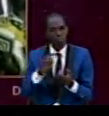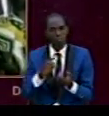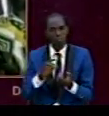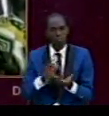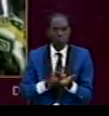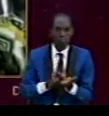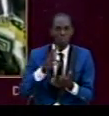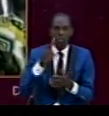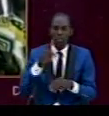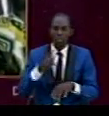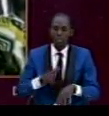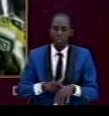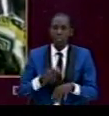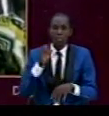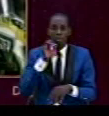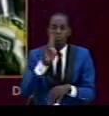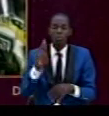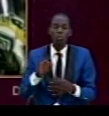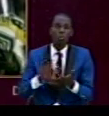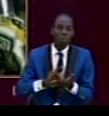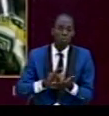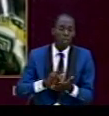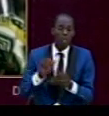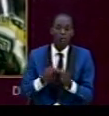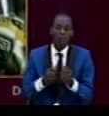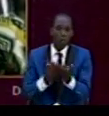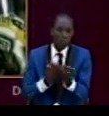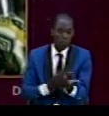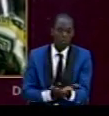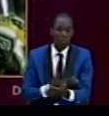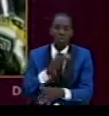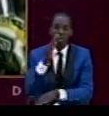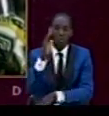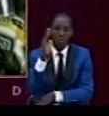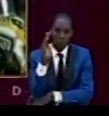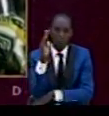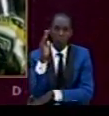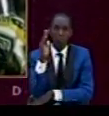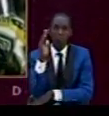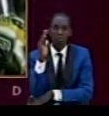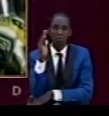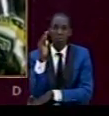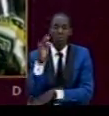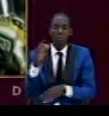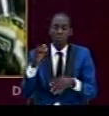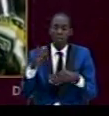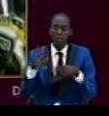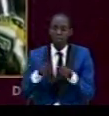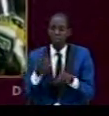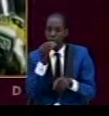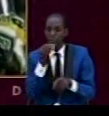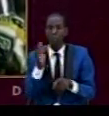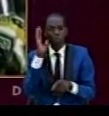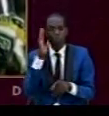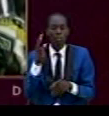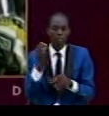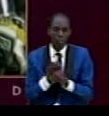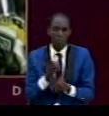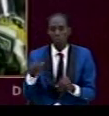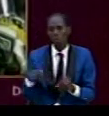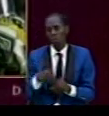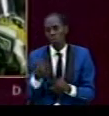thing in the morning, I will take drugs. Even in the afternoon, as I eat, I still take other drugs.